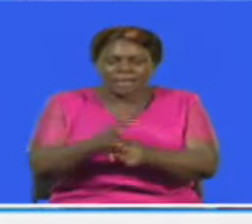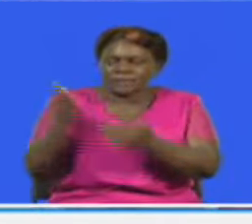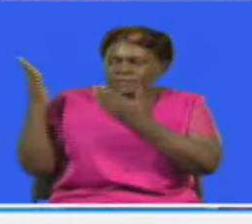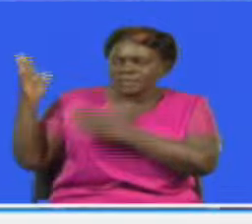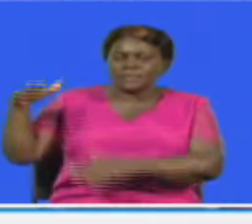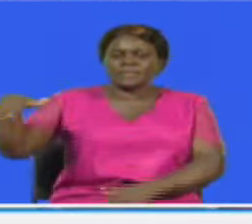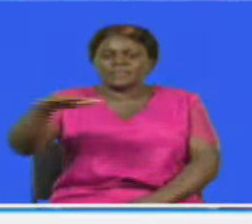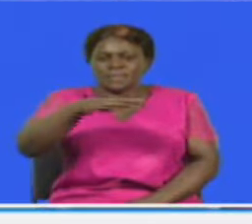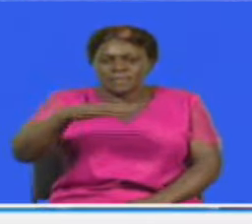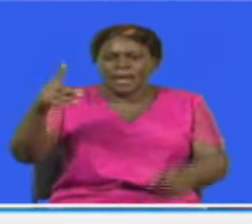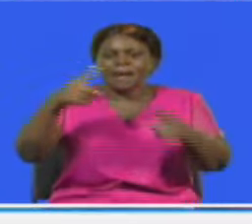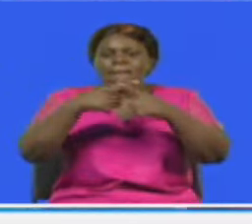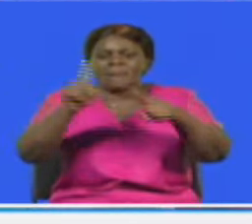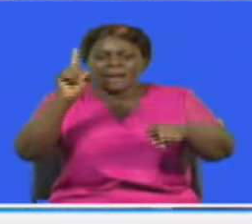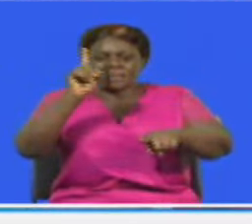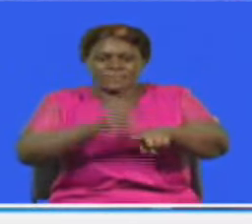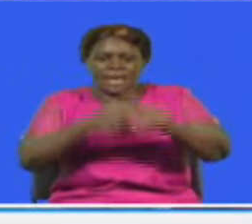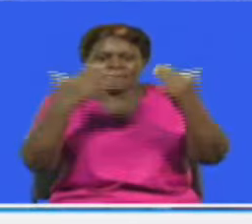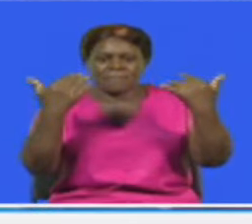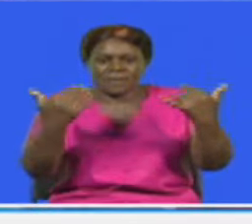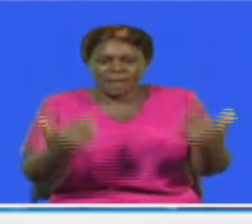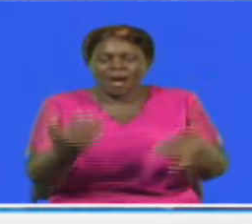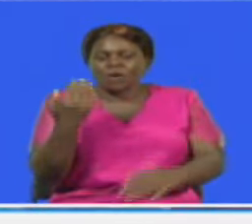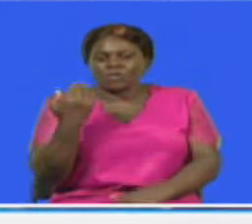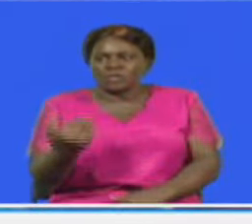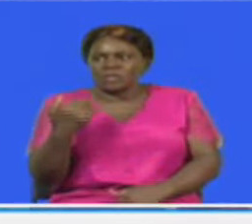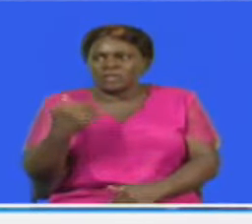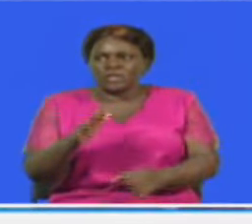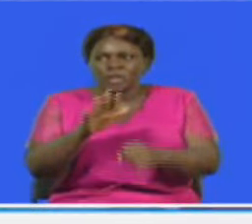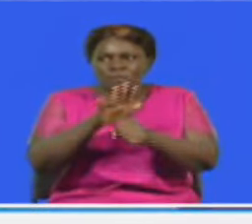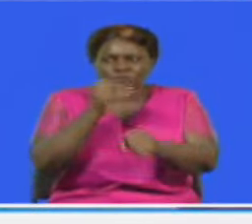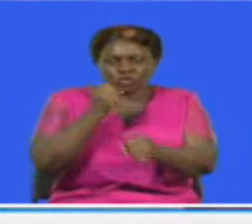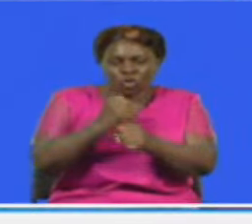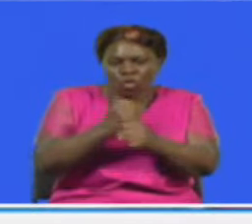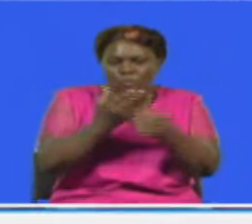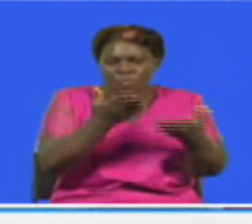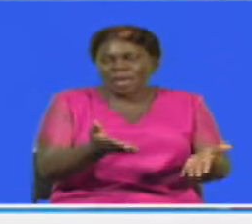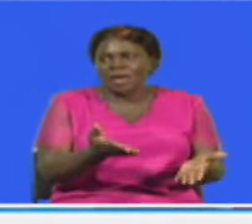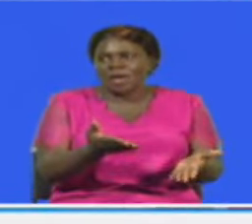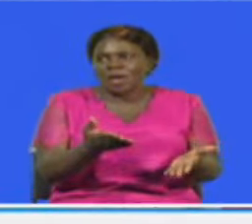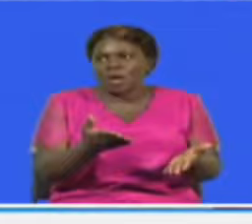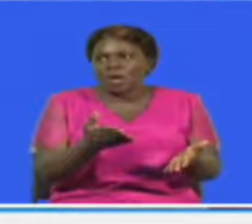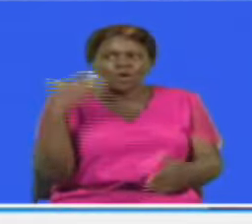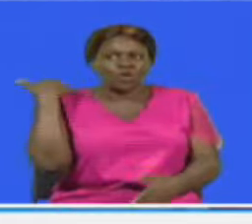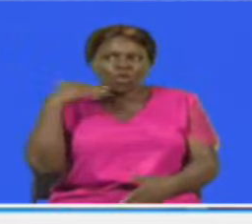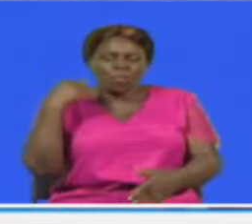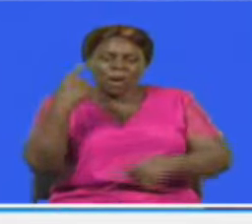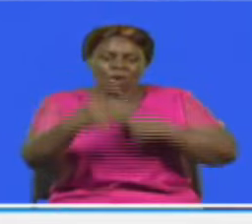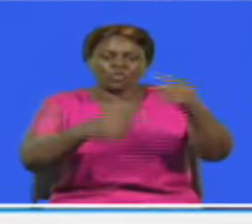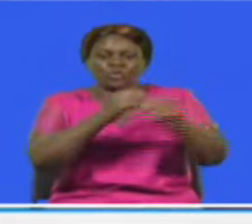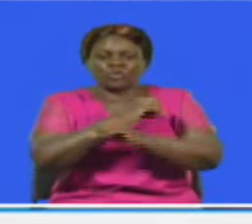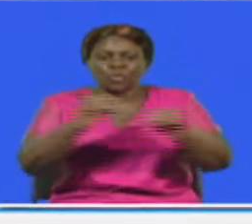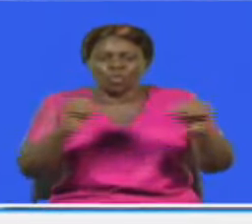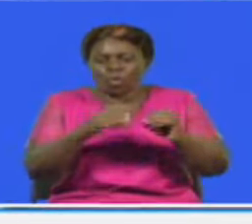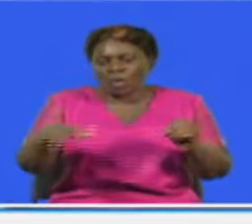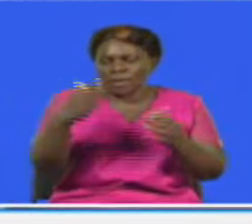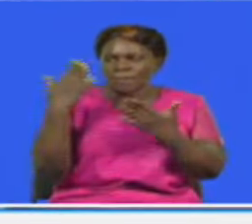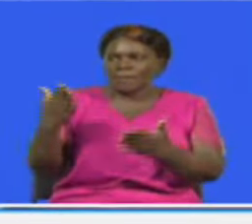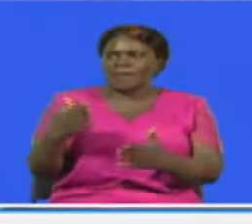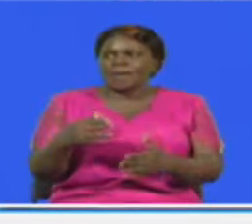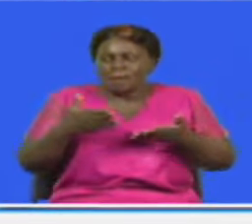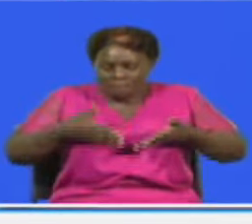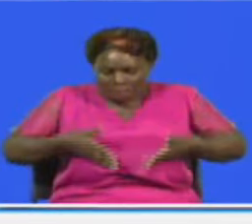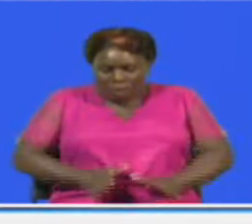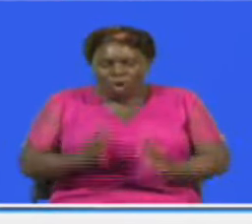hii. Lakini kwa wakati huu vile watoto wanafinyika na hii kazi, hakuna wizi ambayo unaendelea katika area hii. Sisi